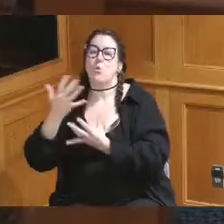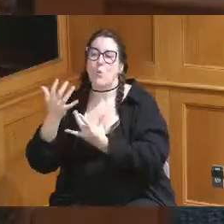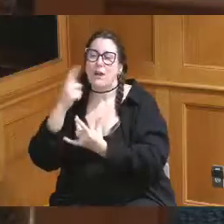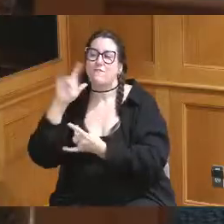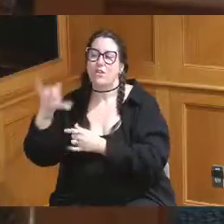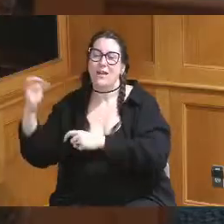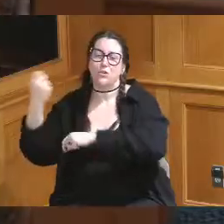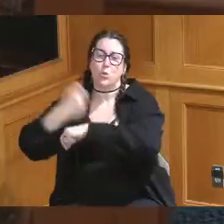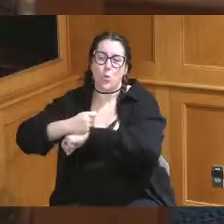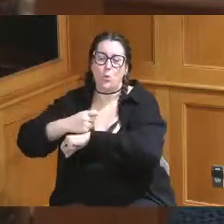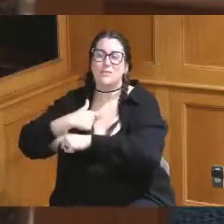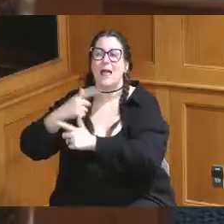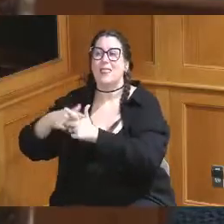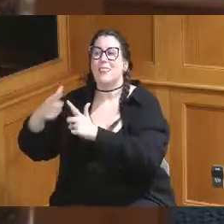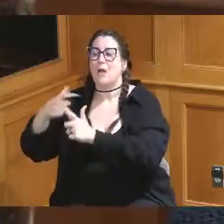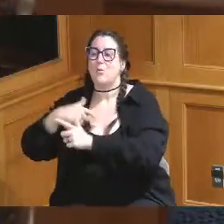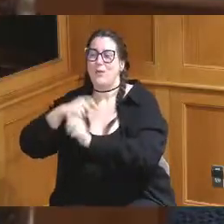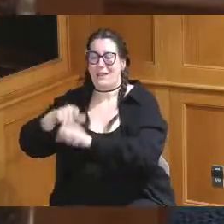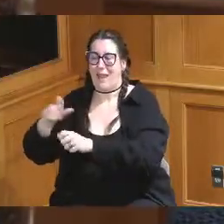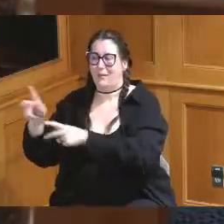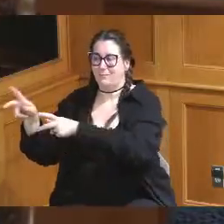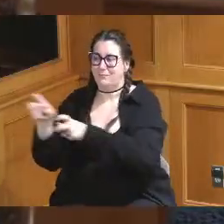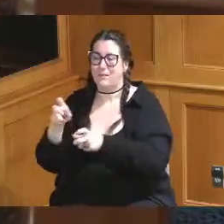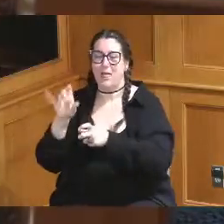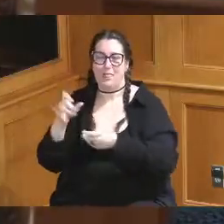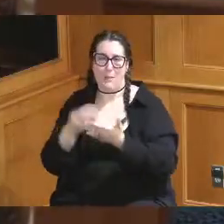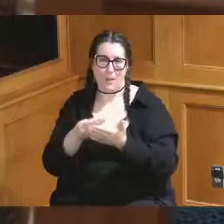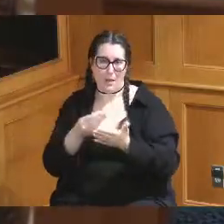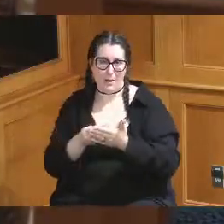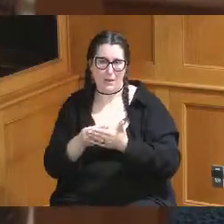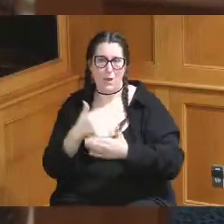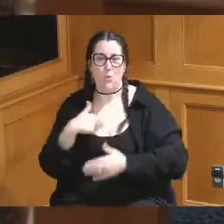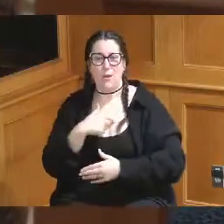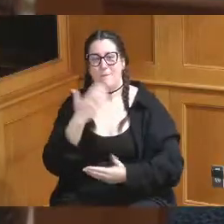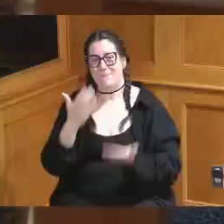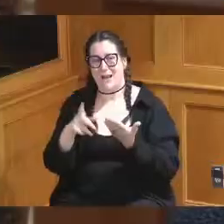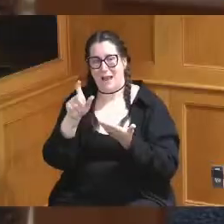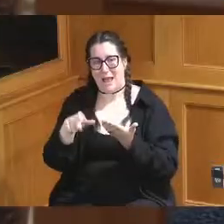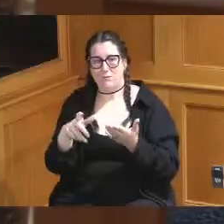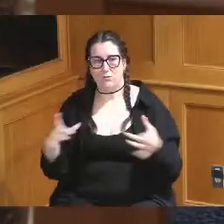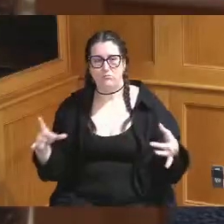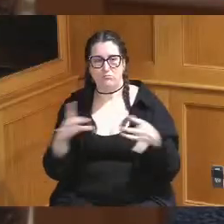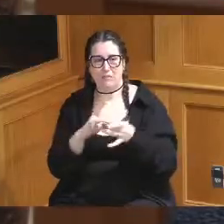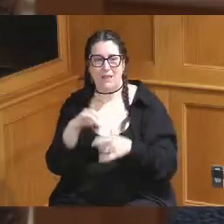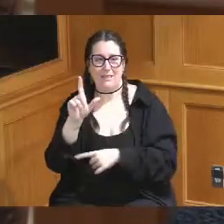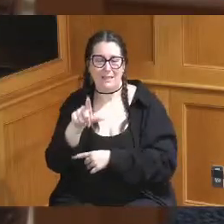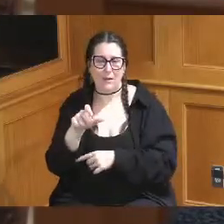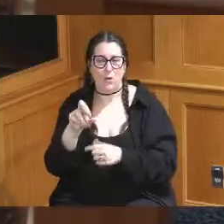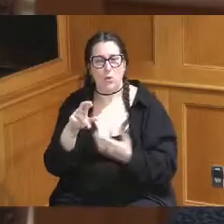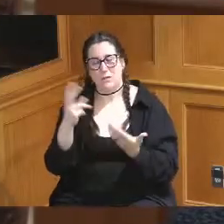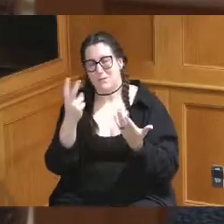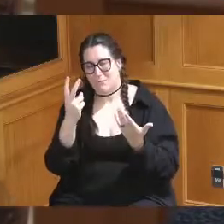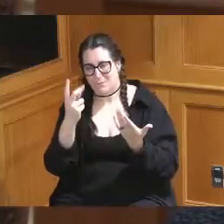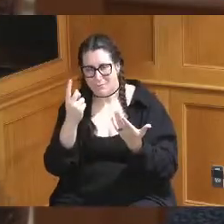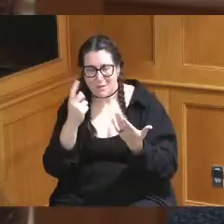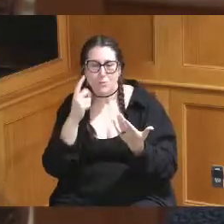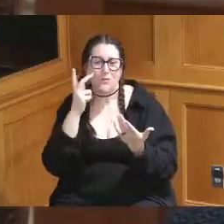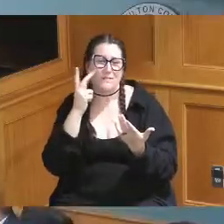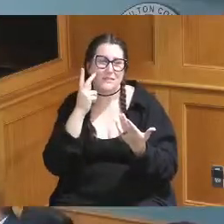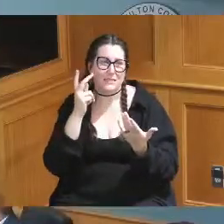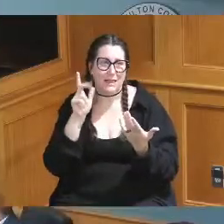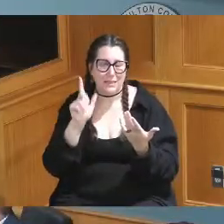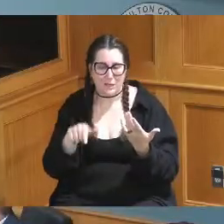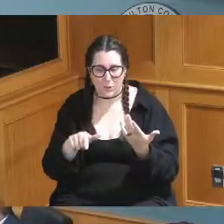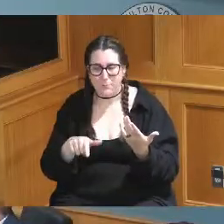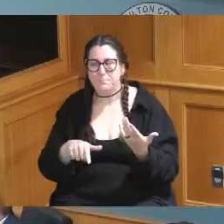so that we timing can issue. move those proceeds into the project. All right, just one. We might have to bridge that for a little bit if need be. Okay, very good. And we are in